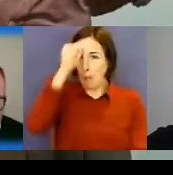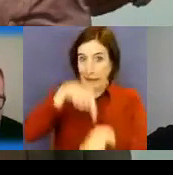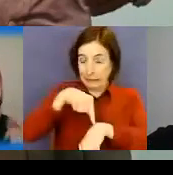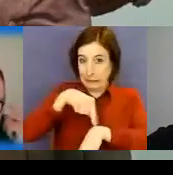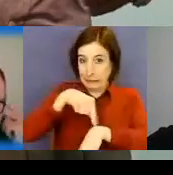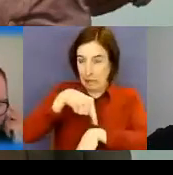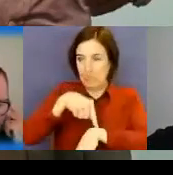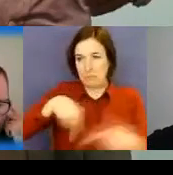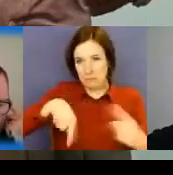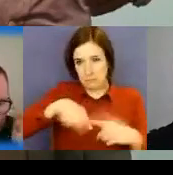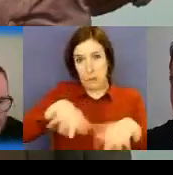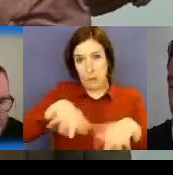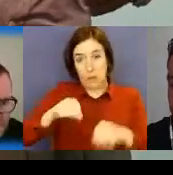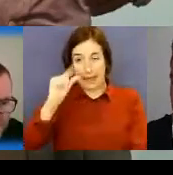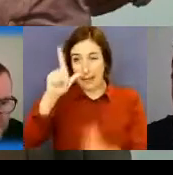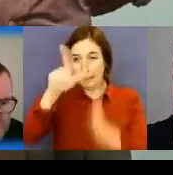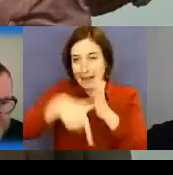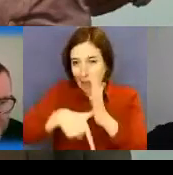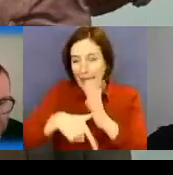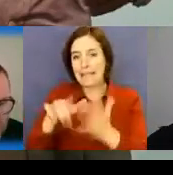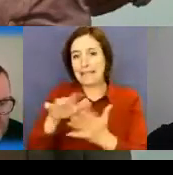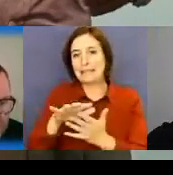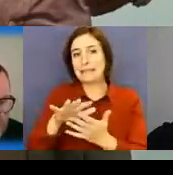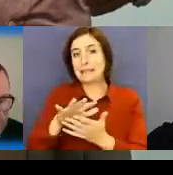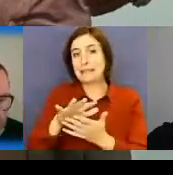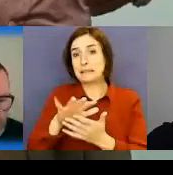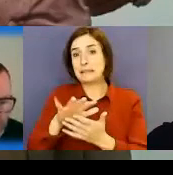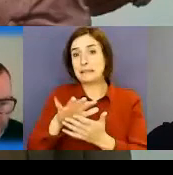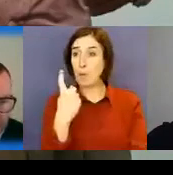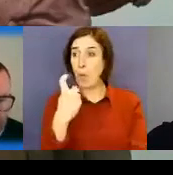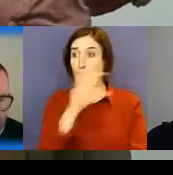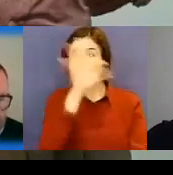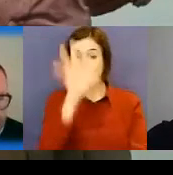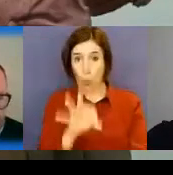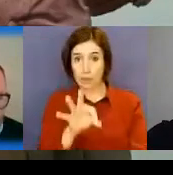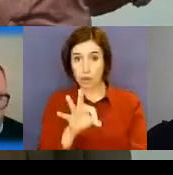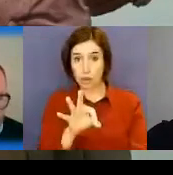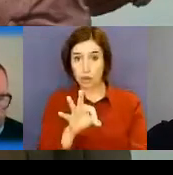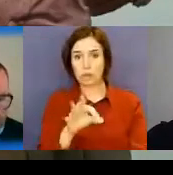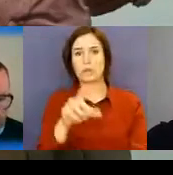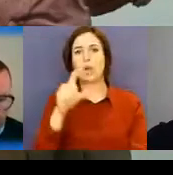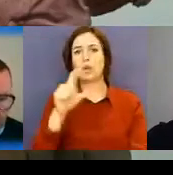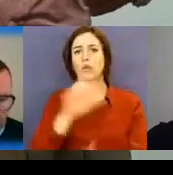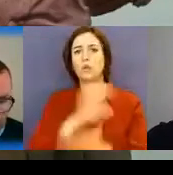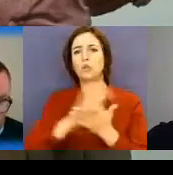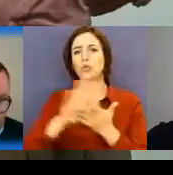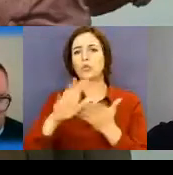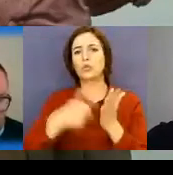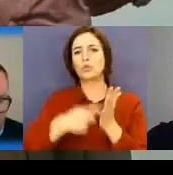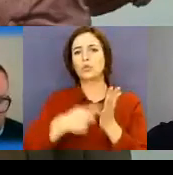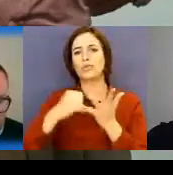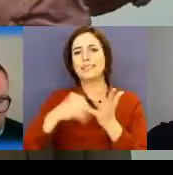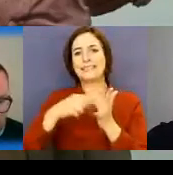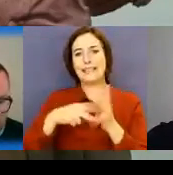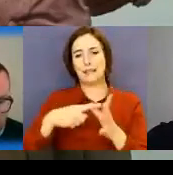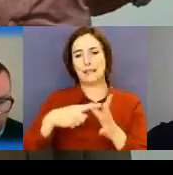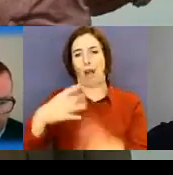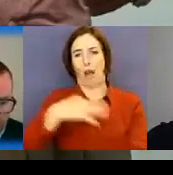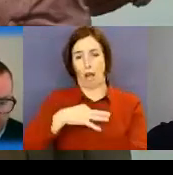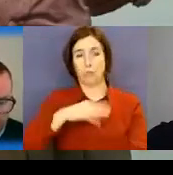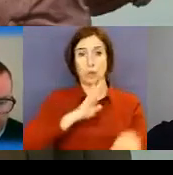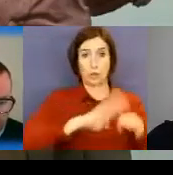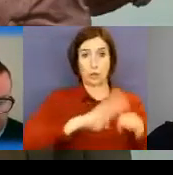question. This is from Christina, who's asked about has Sport England with PHE discussed